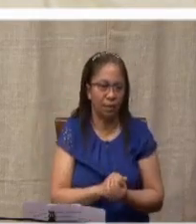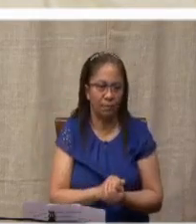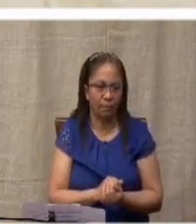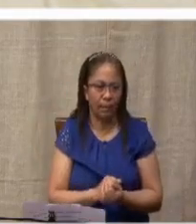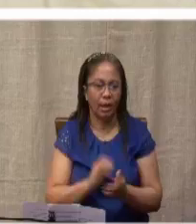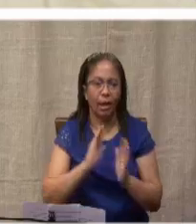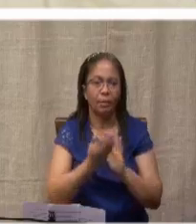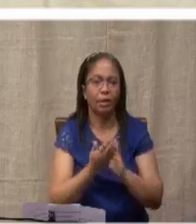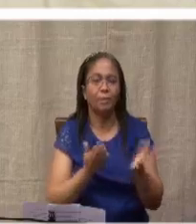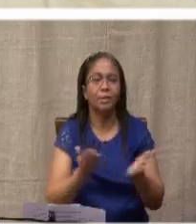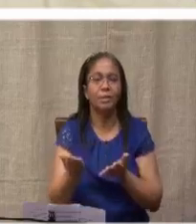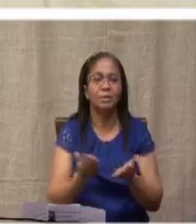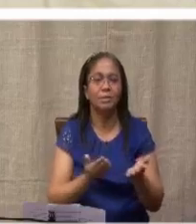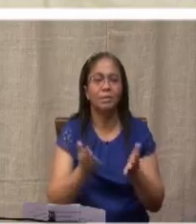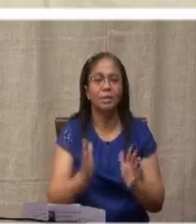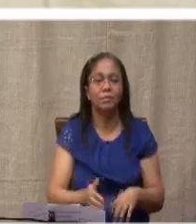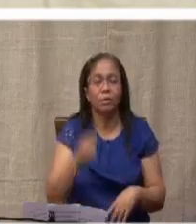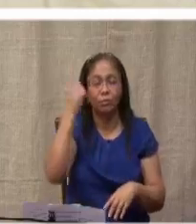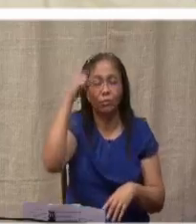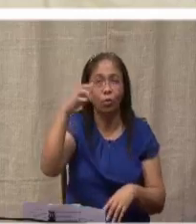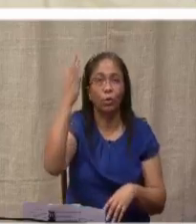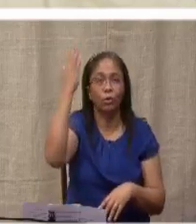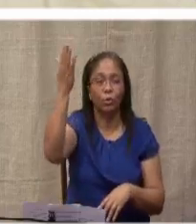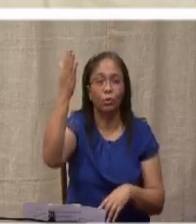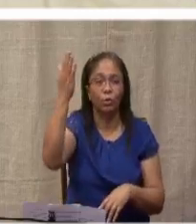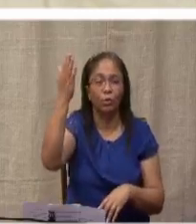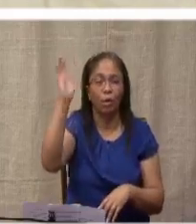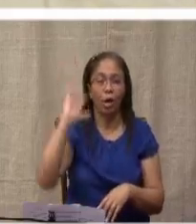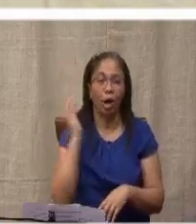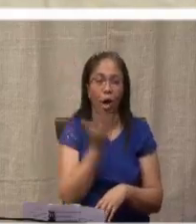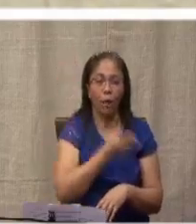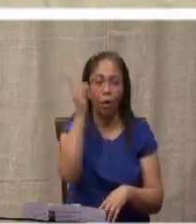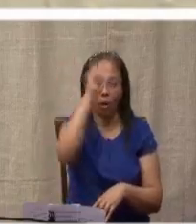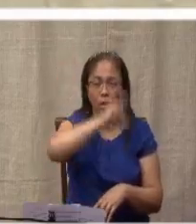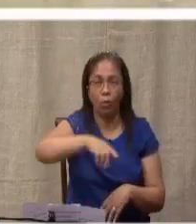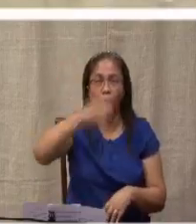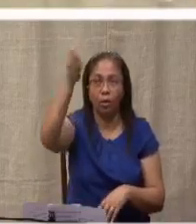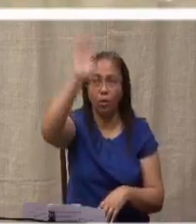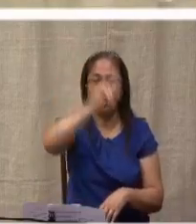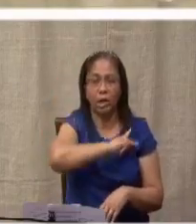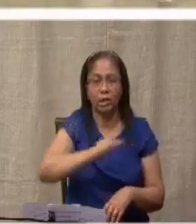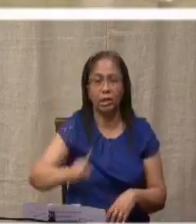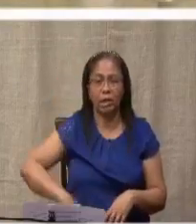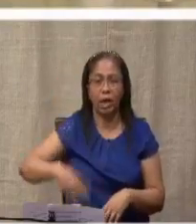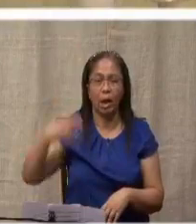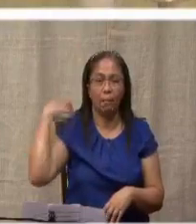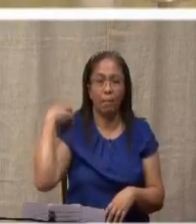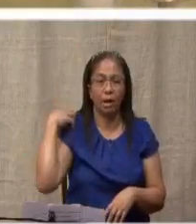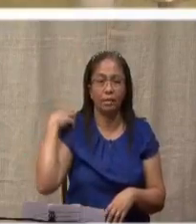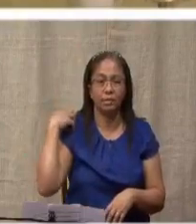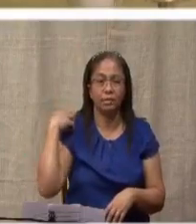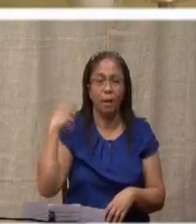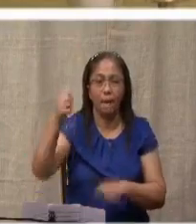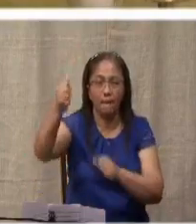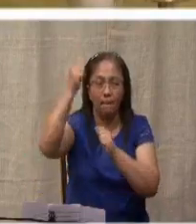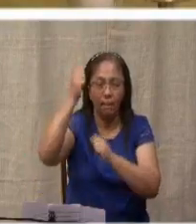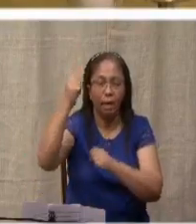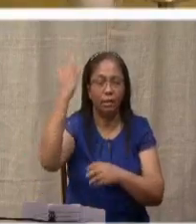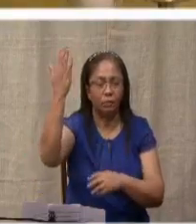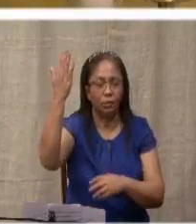and become a servant of you our lord our god our king our master and our mighty